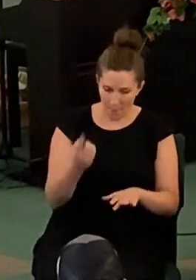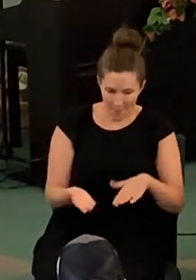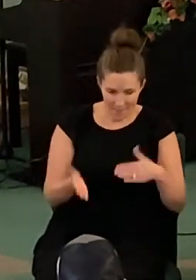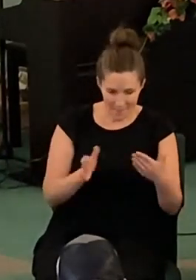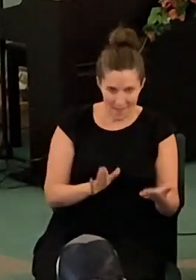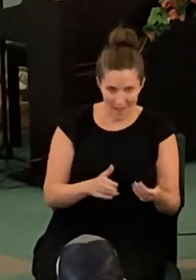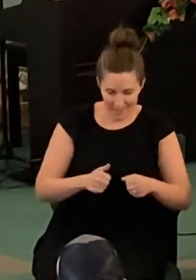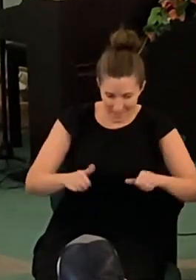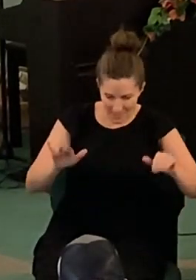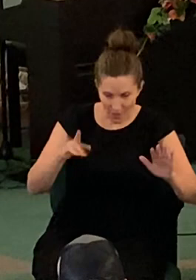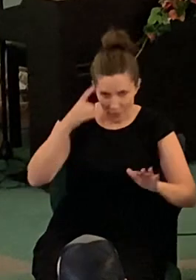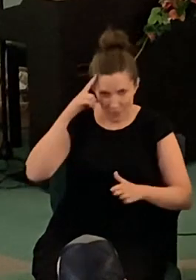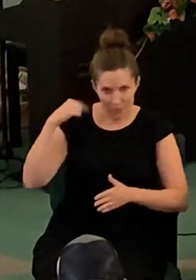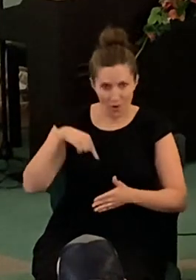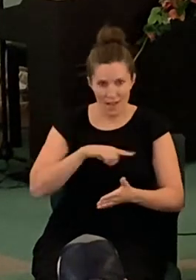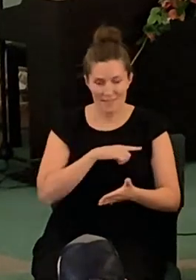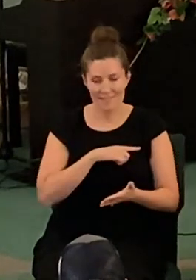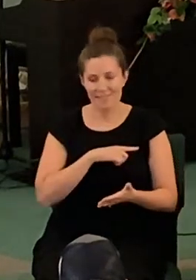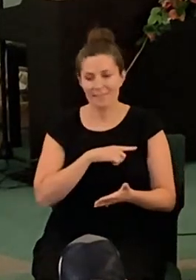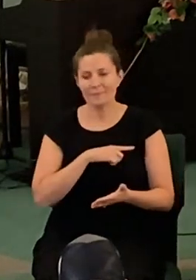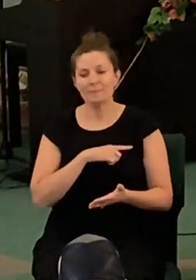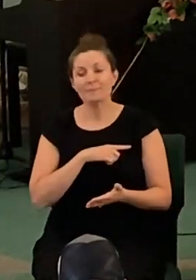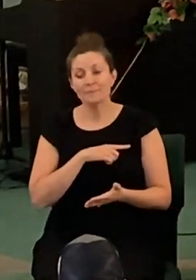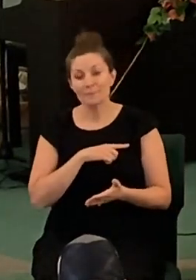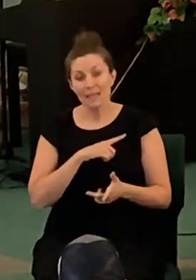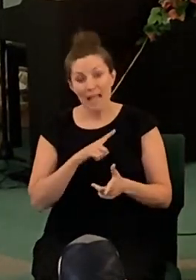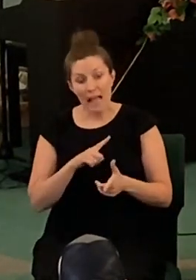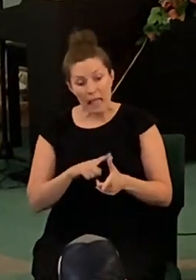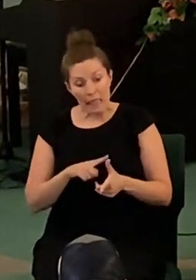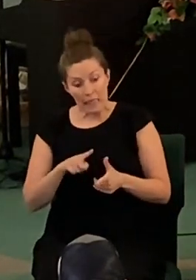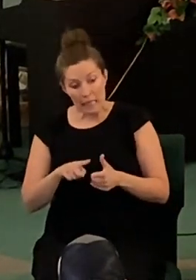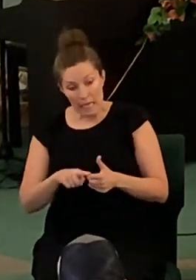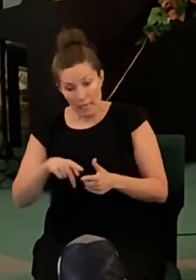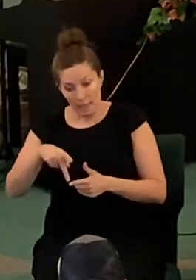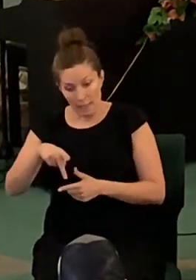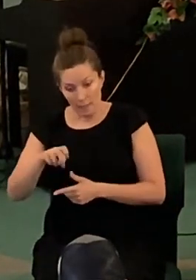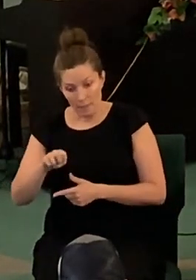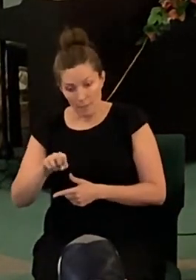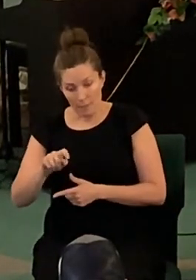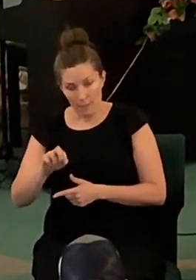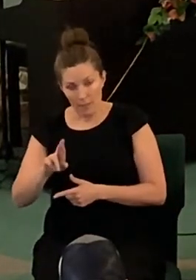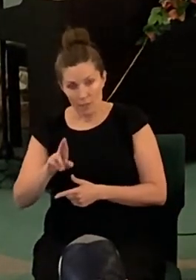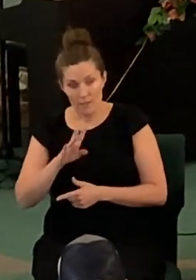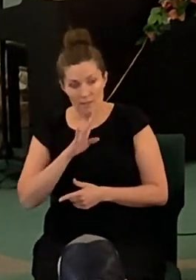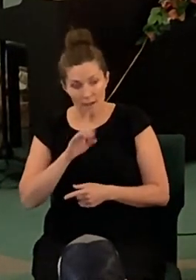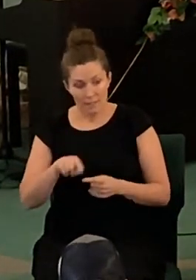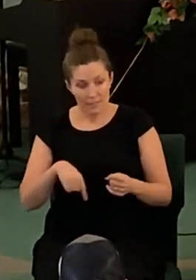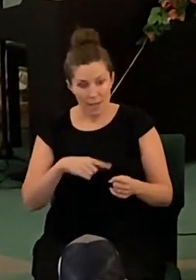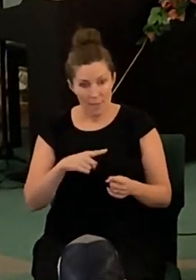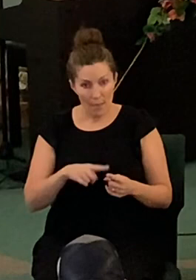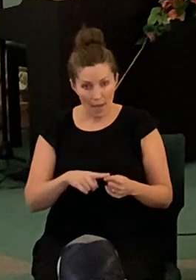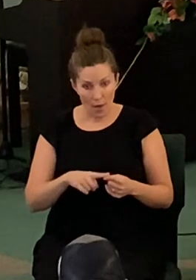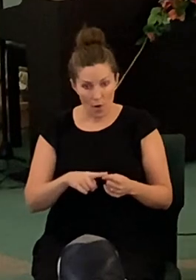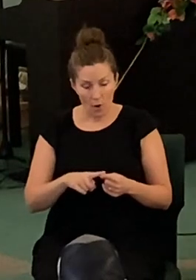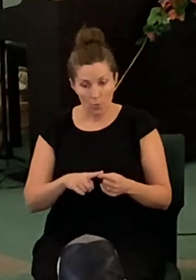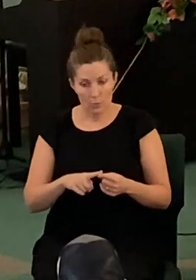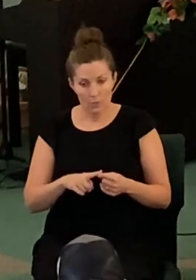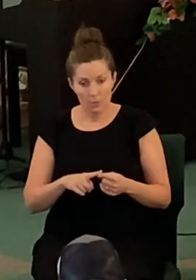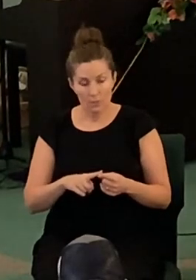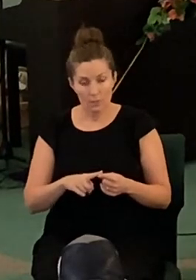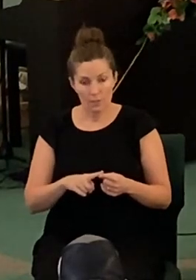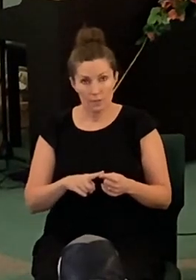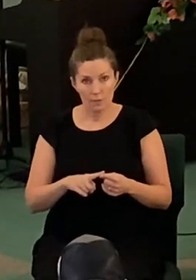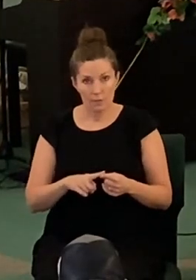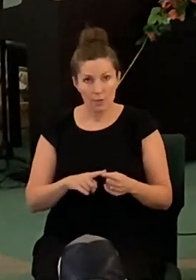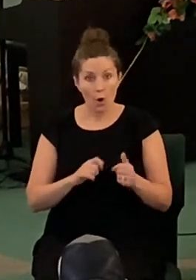But then Peter transitions from our duty to God and our obedience to him to our duty and obedience to one